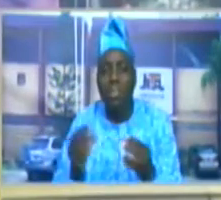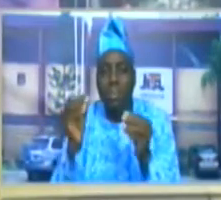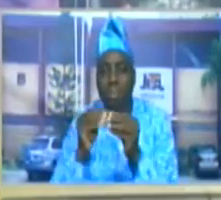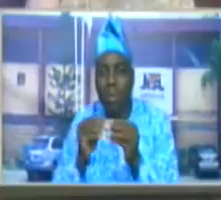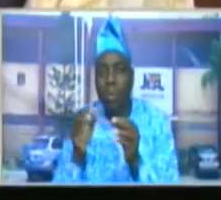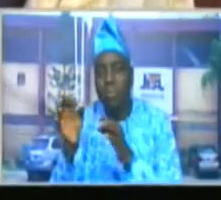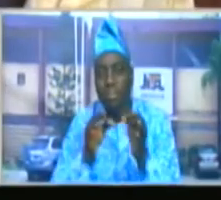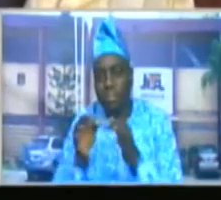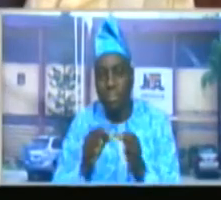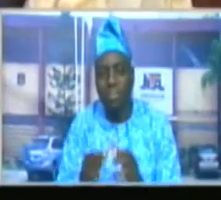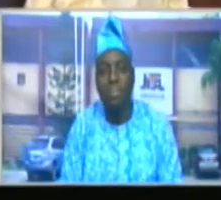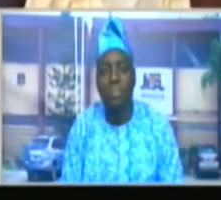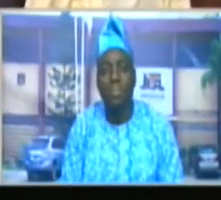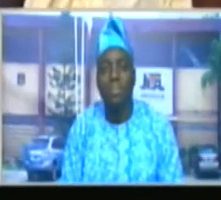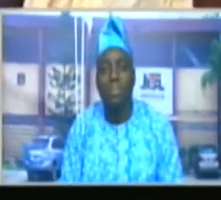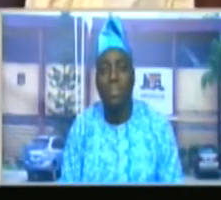reports.